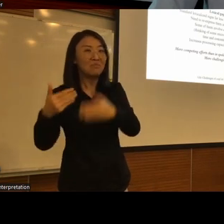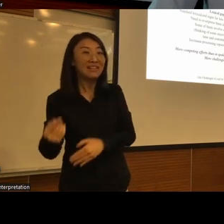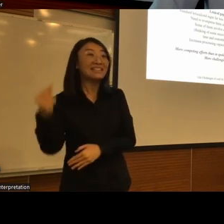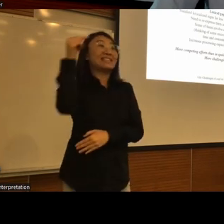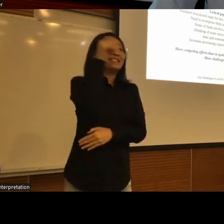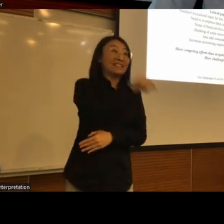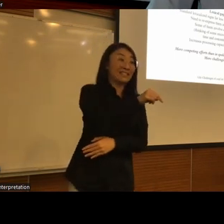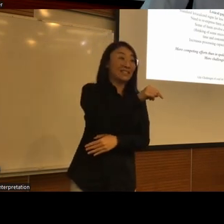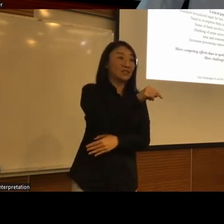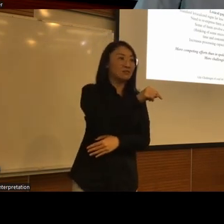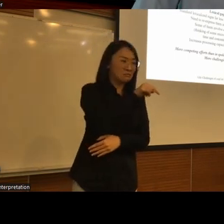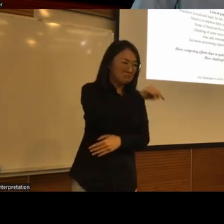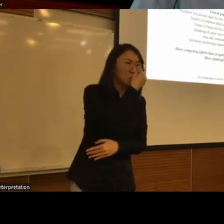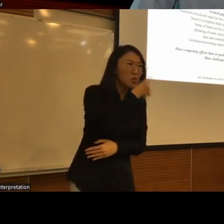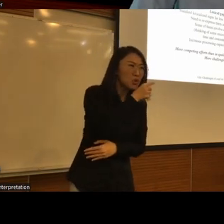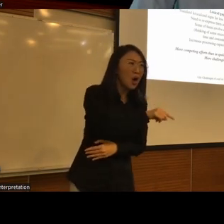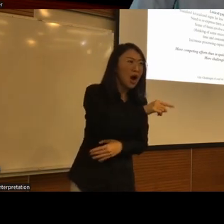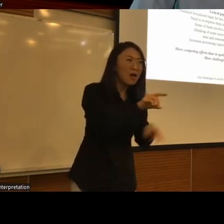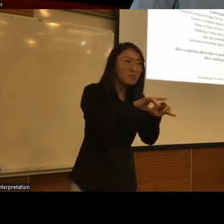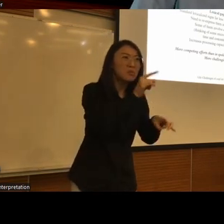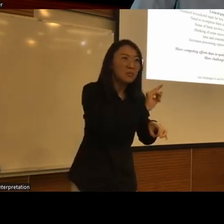remember who did you put where.